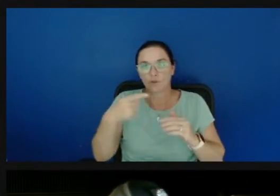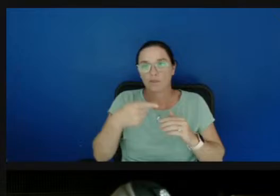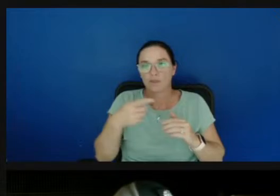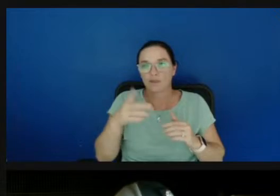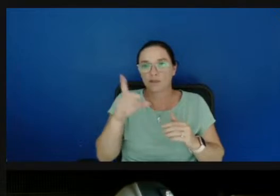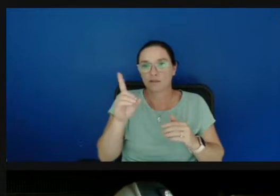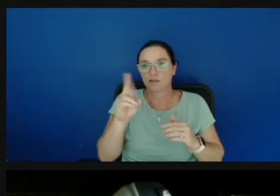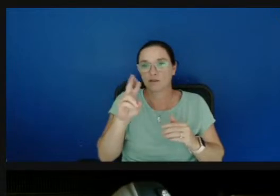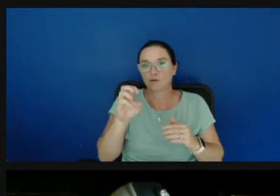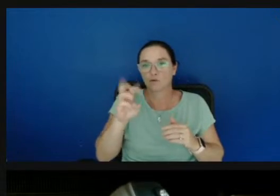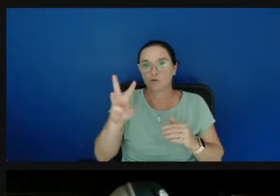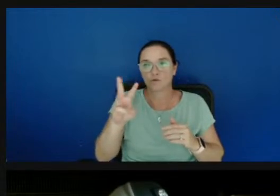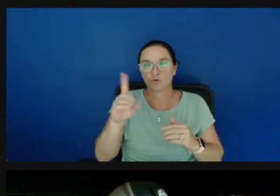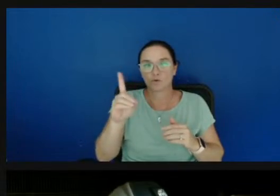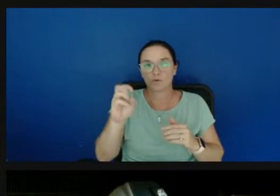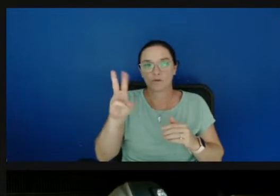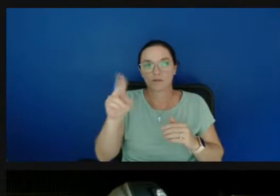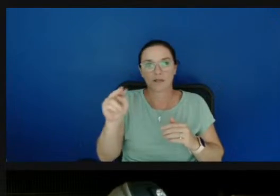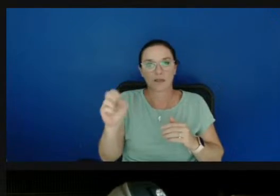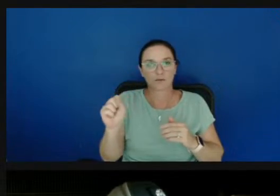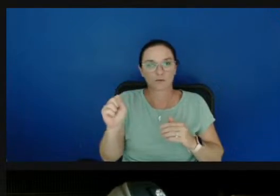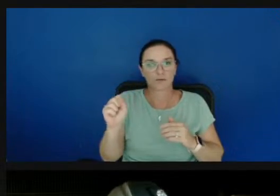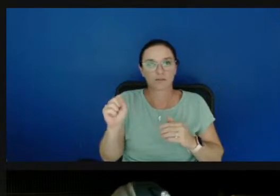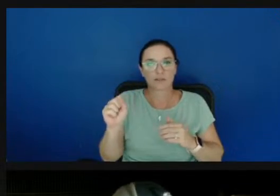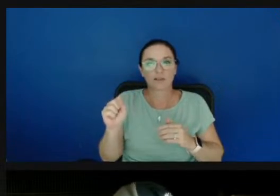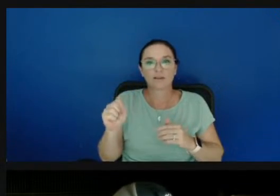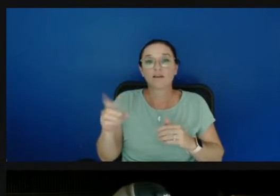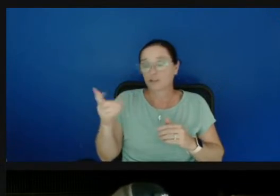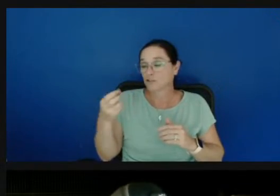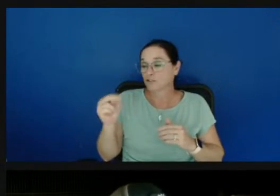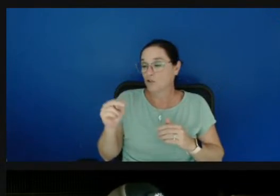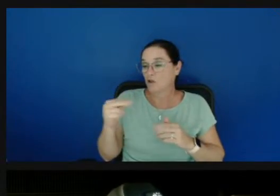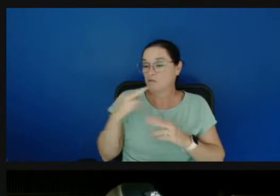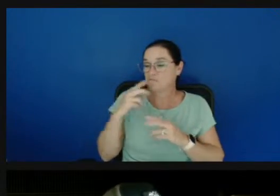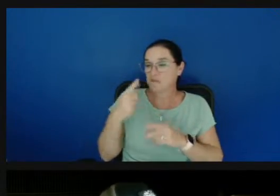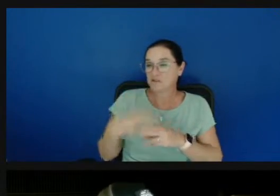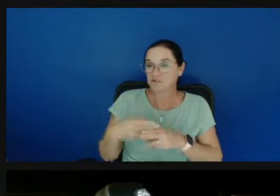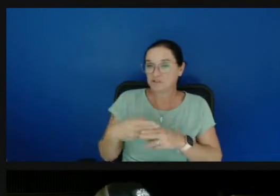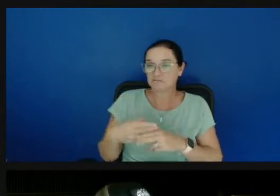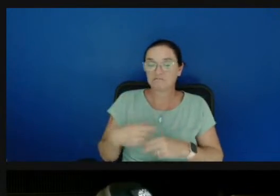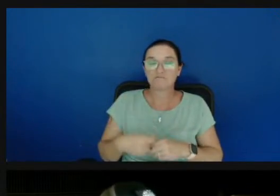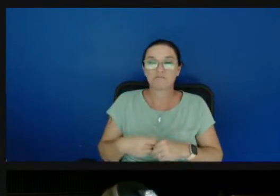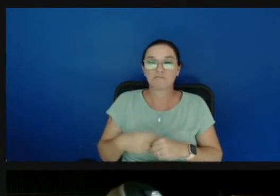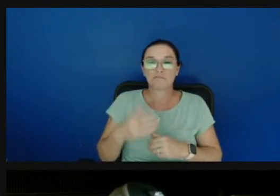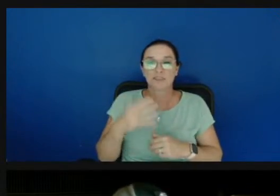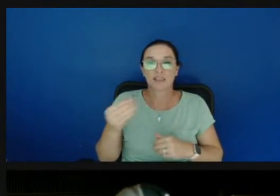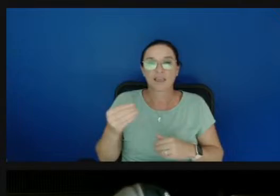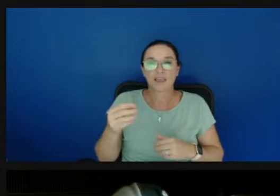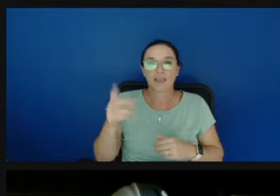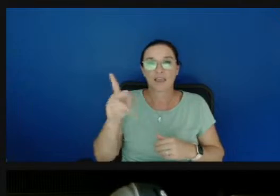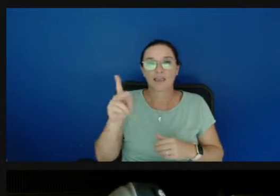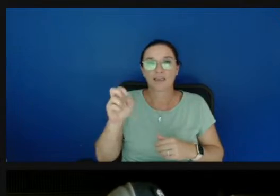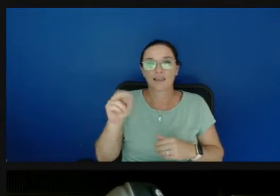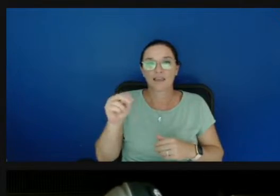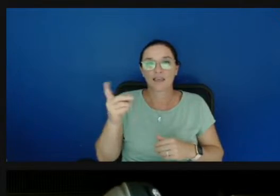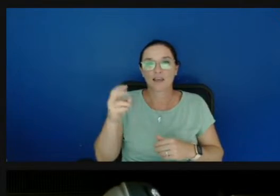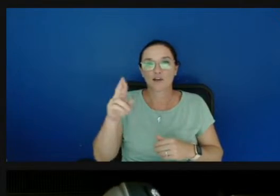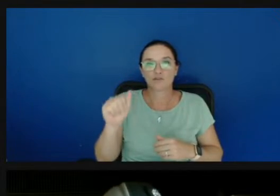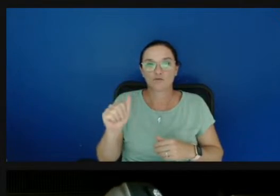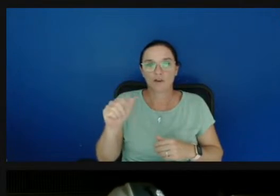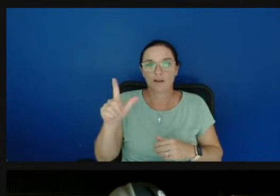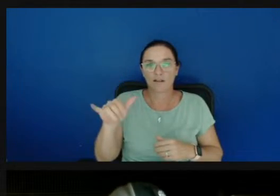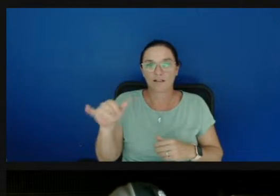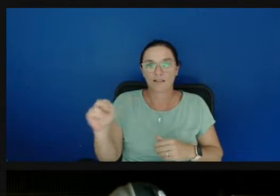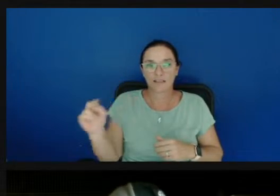who Don mentions, and as well as Kendra Lin is the author of this article today, one of